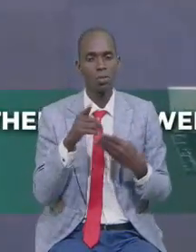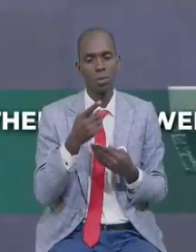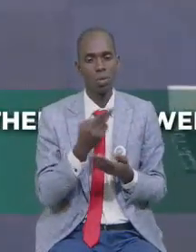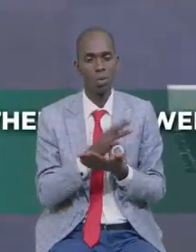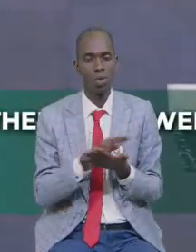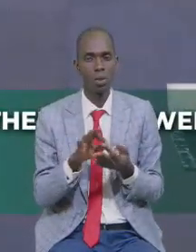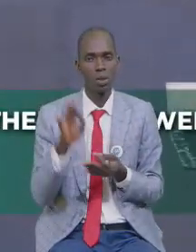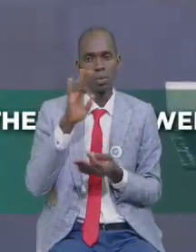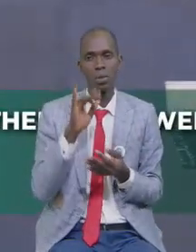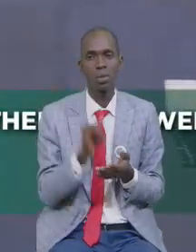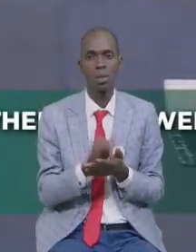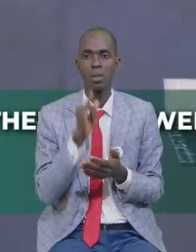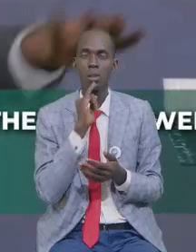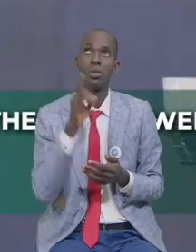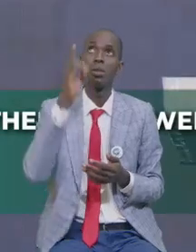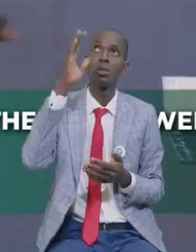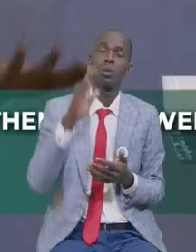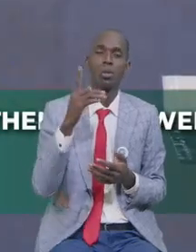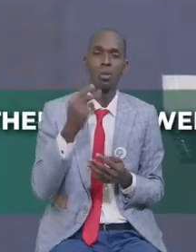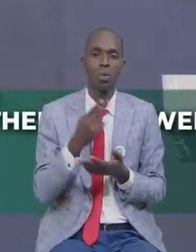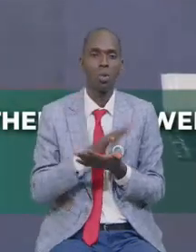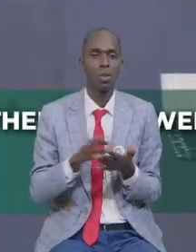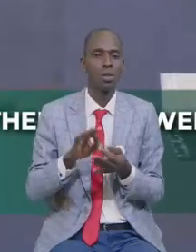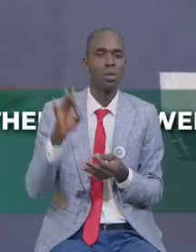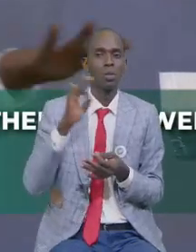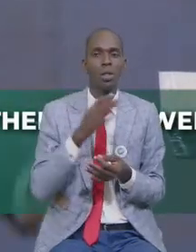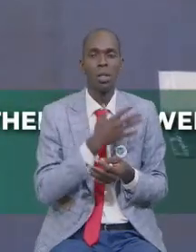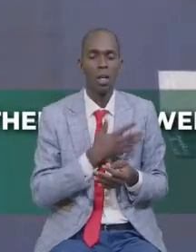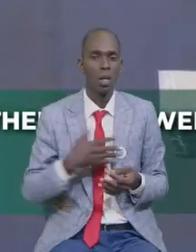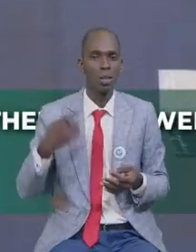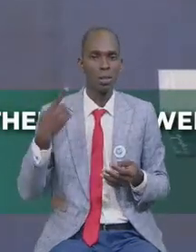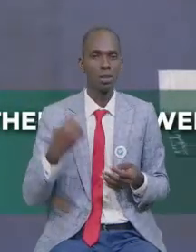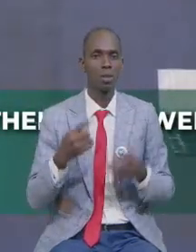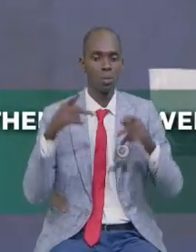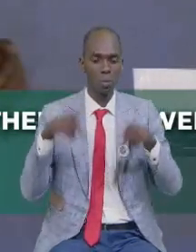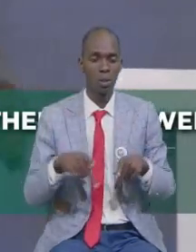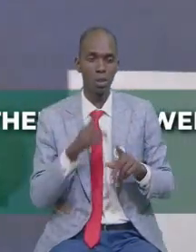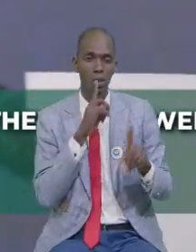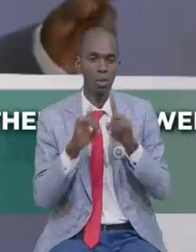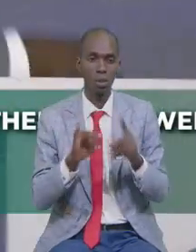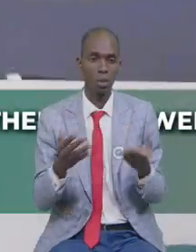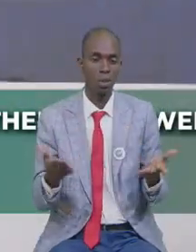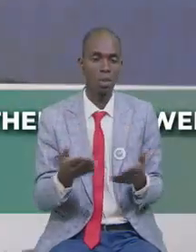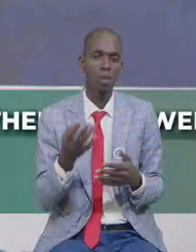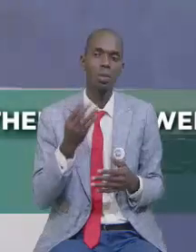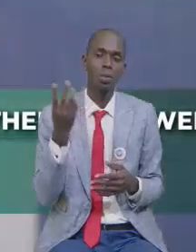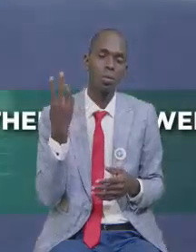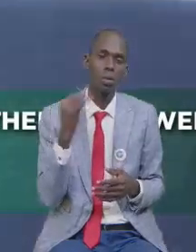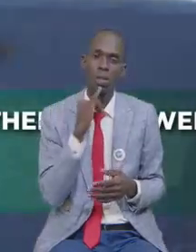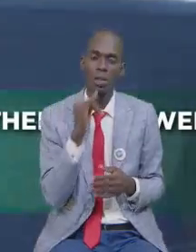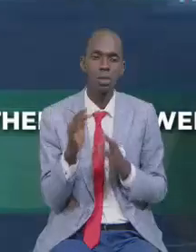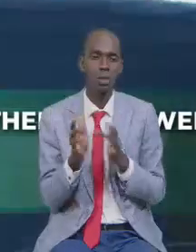That is God, the Holy Spirit, and the person talking was Jesus Christ. Jesus